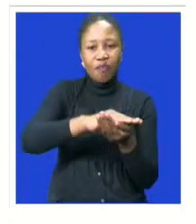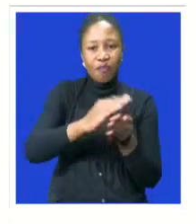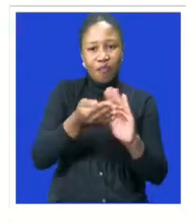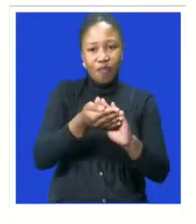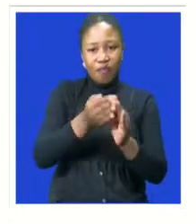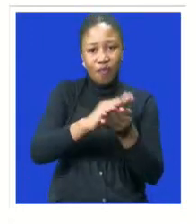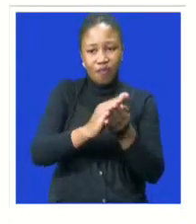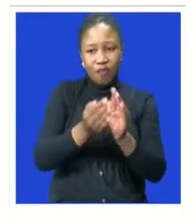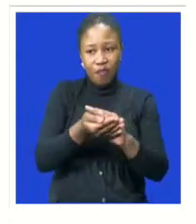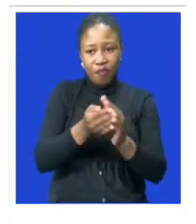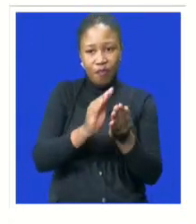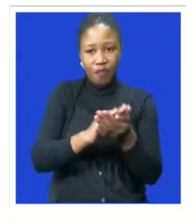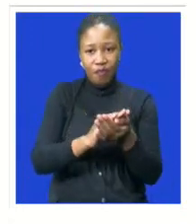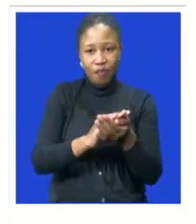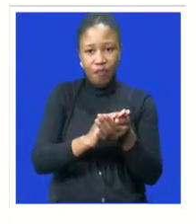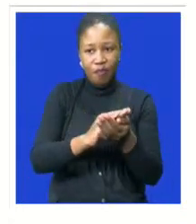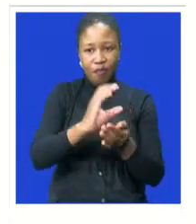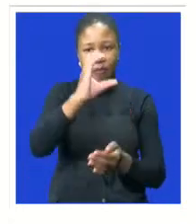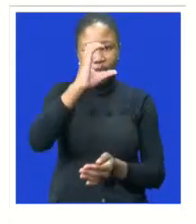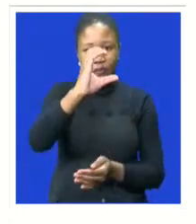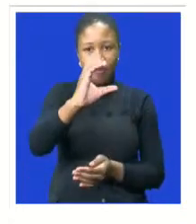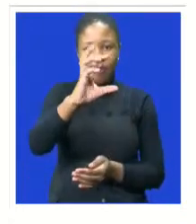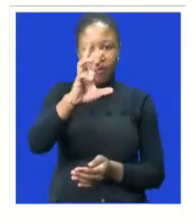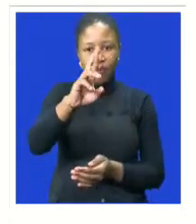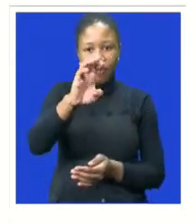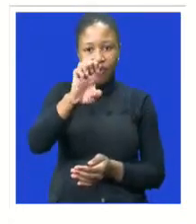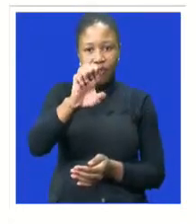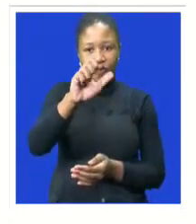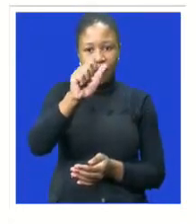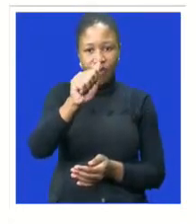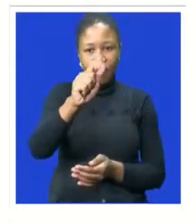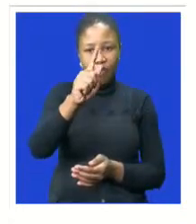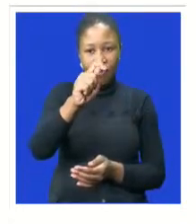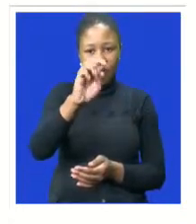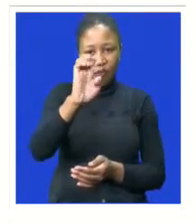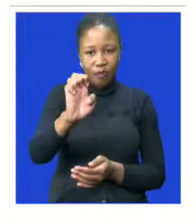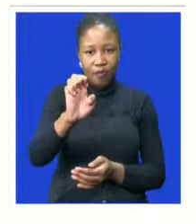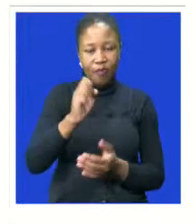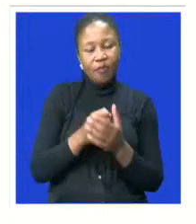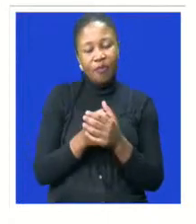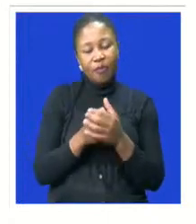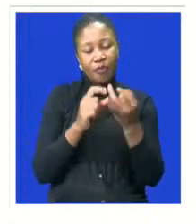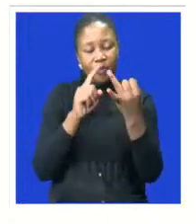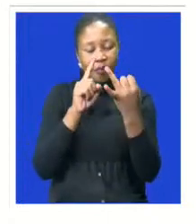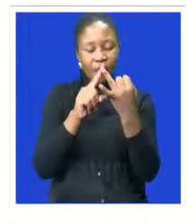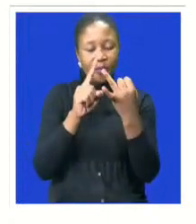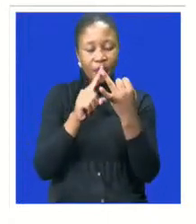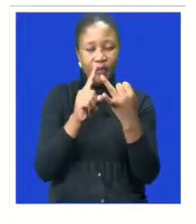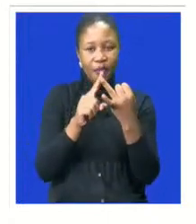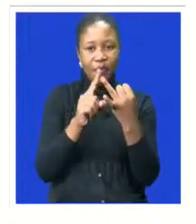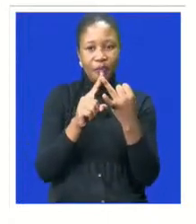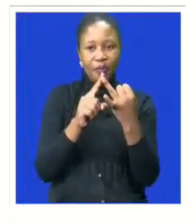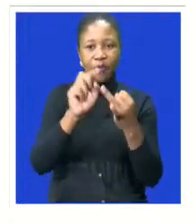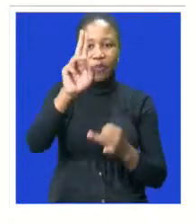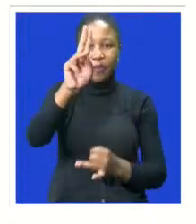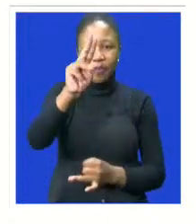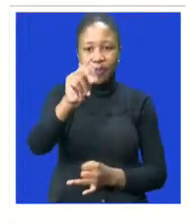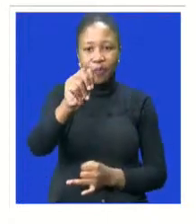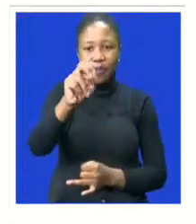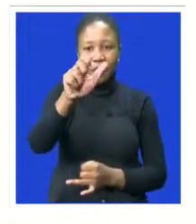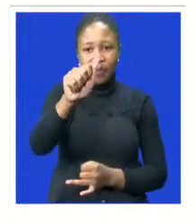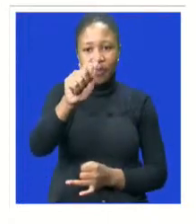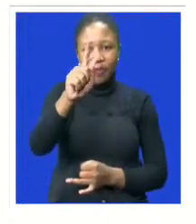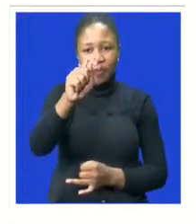Create. That is the first word. The next word is nature. Nature. Can we read the word